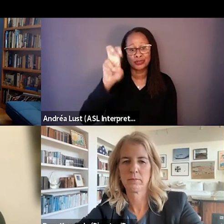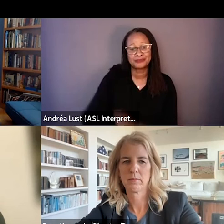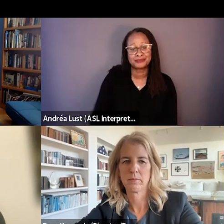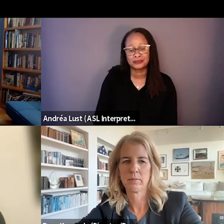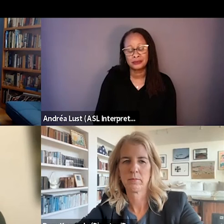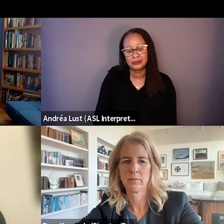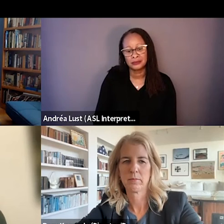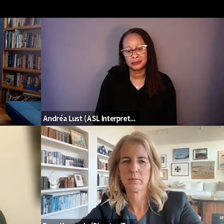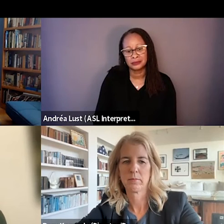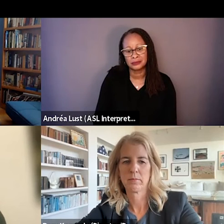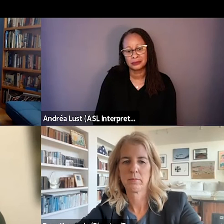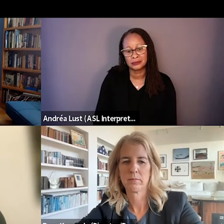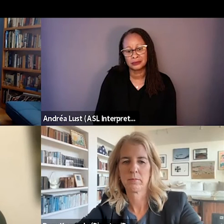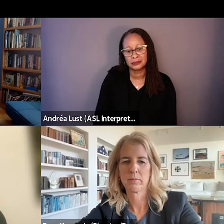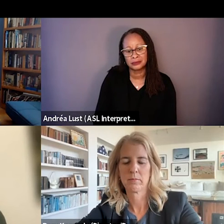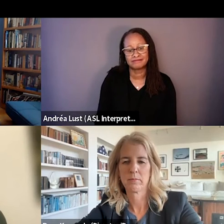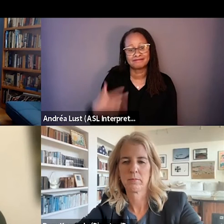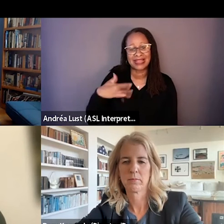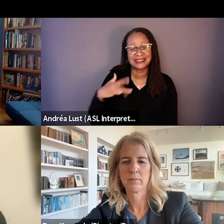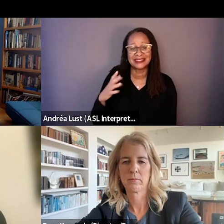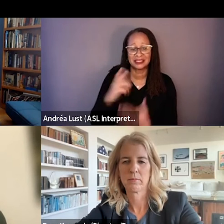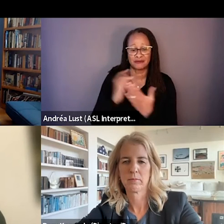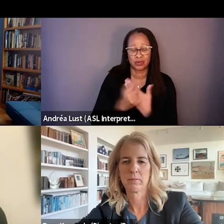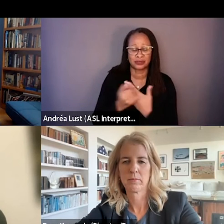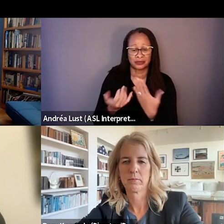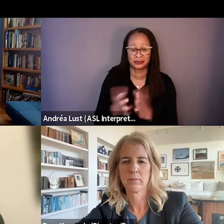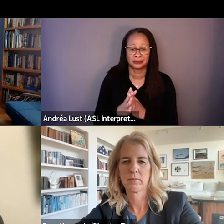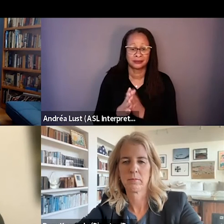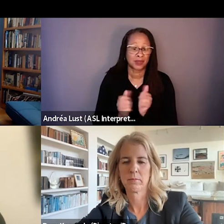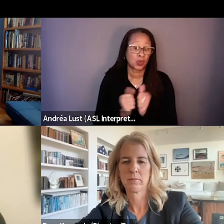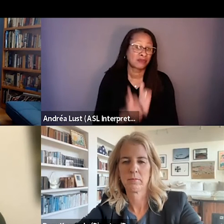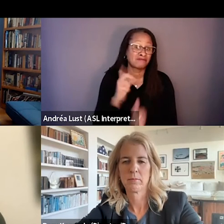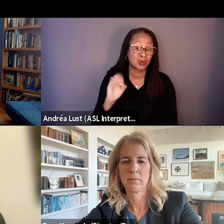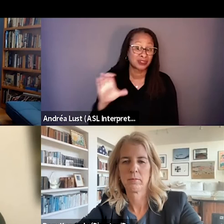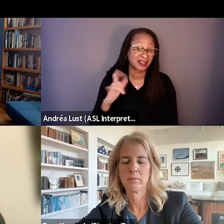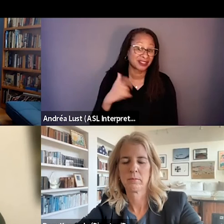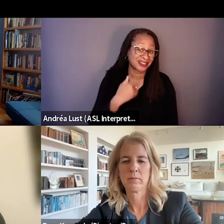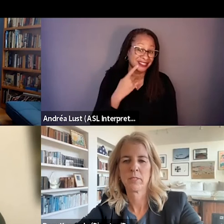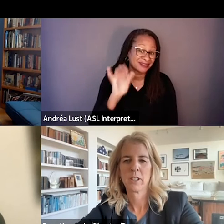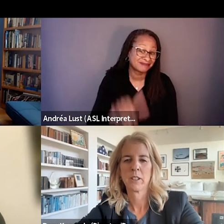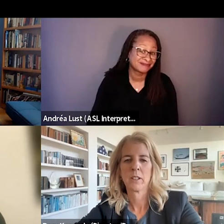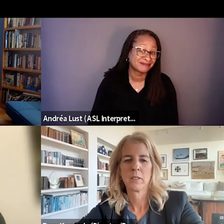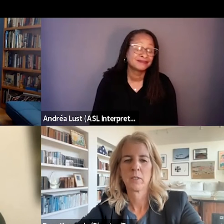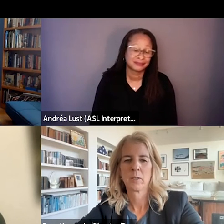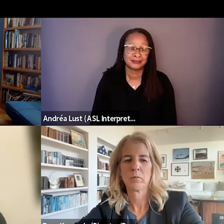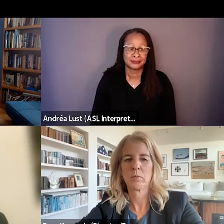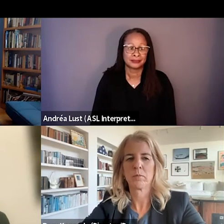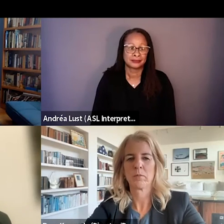always a sensitive project, which with most documentaries, I would say.